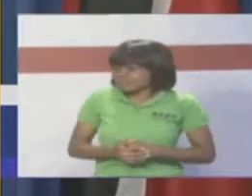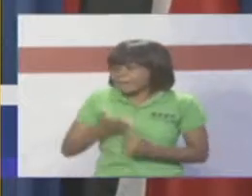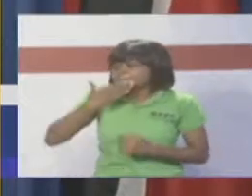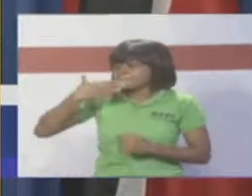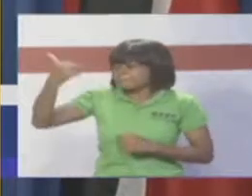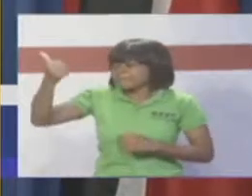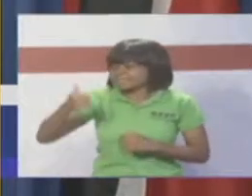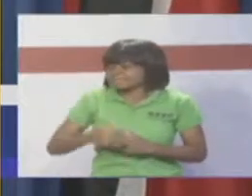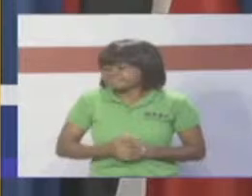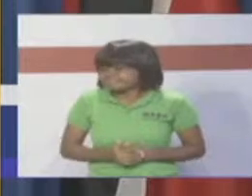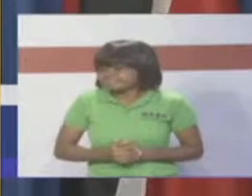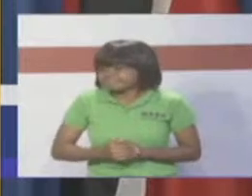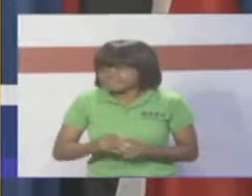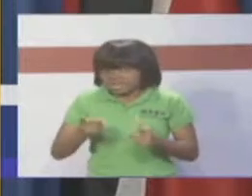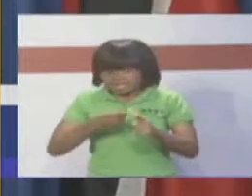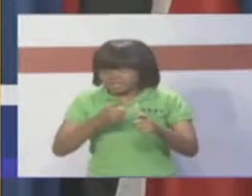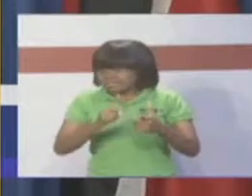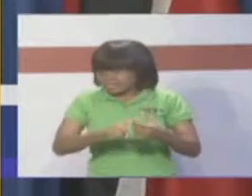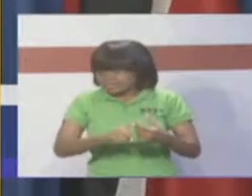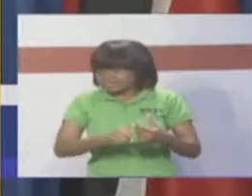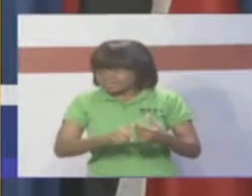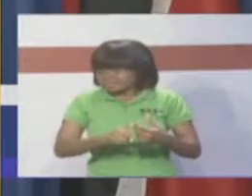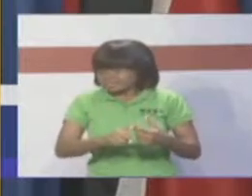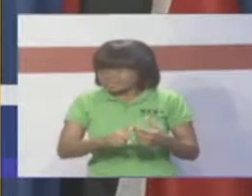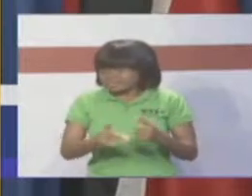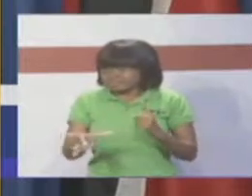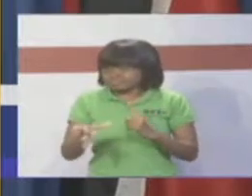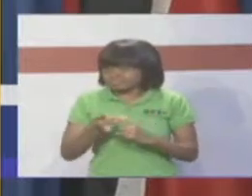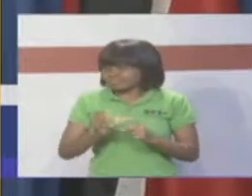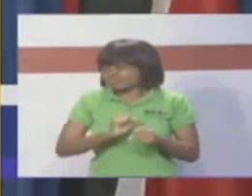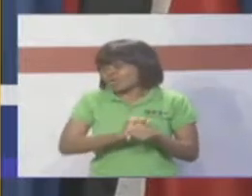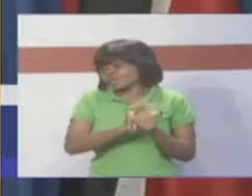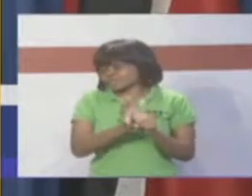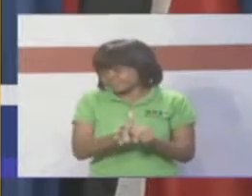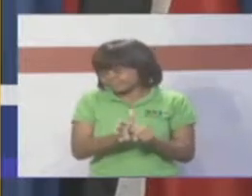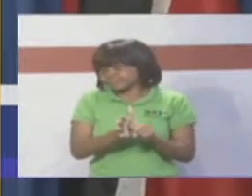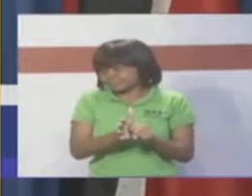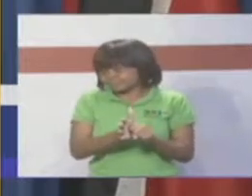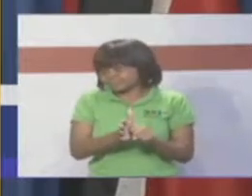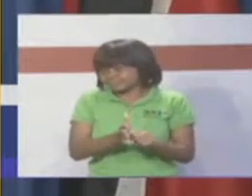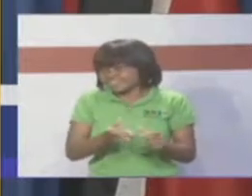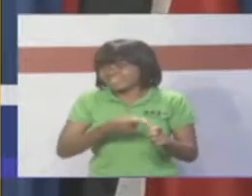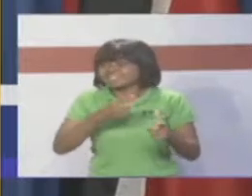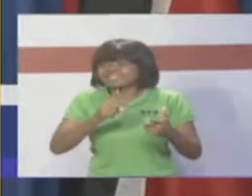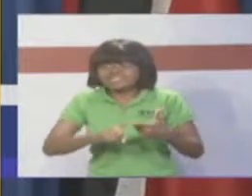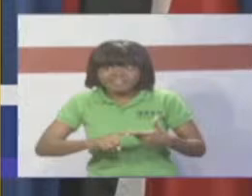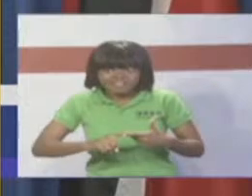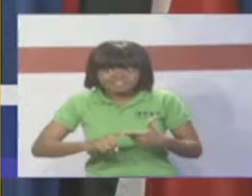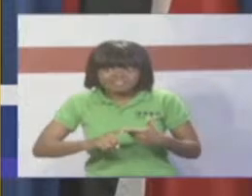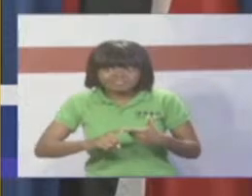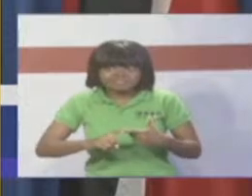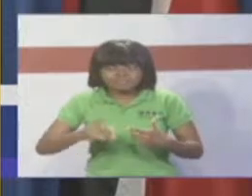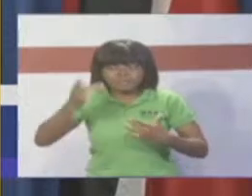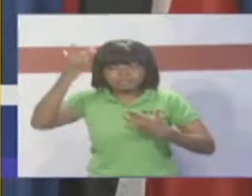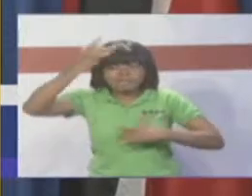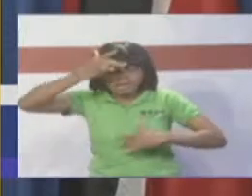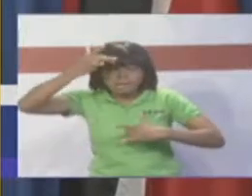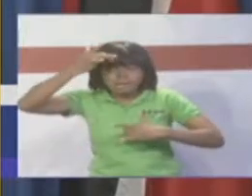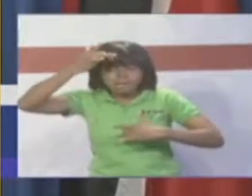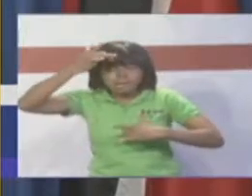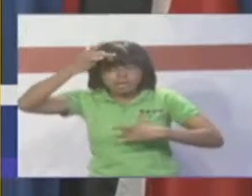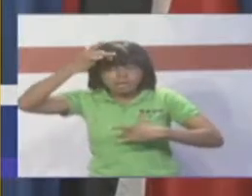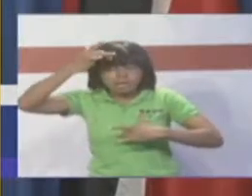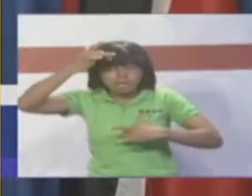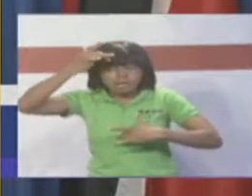you can go no further at home, you come to the hospital, there are no miracles there. There are no miracle workers